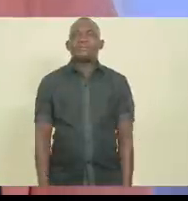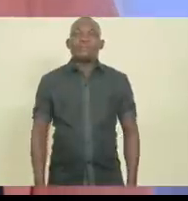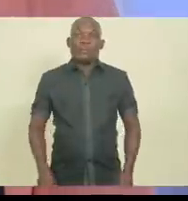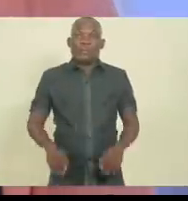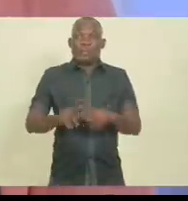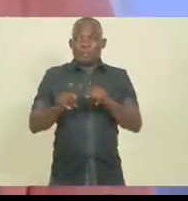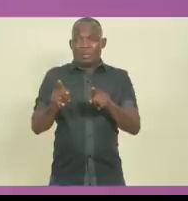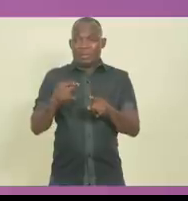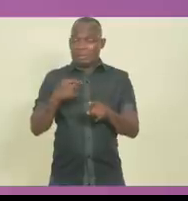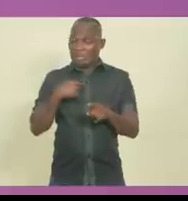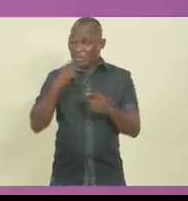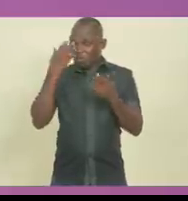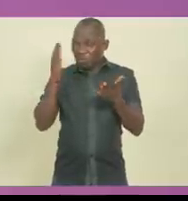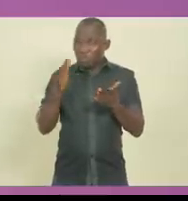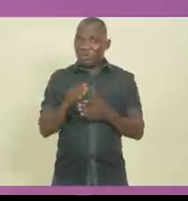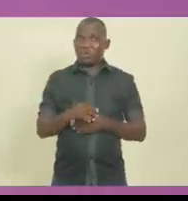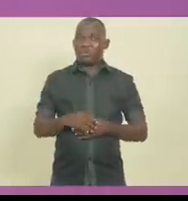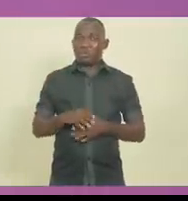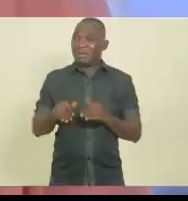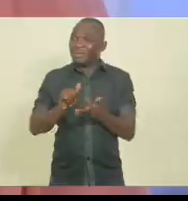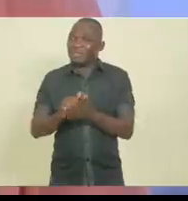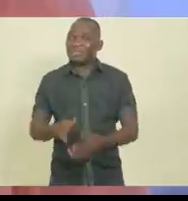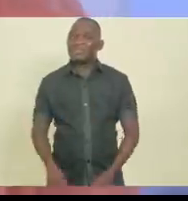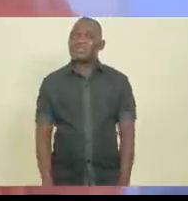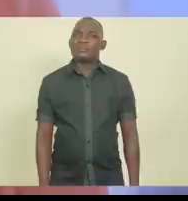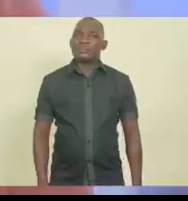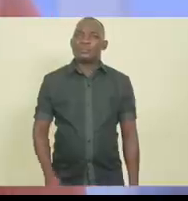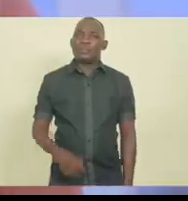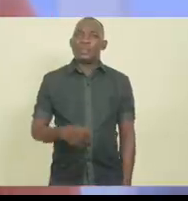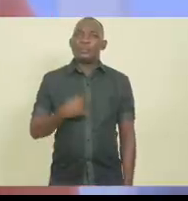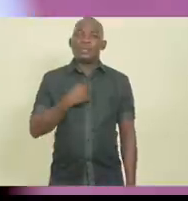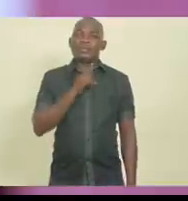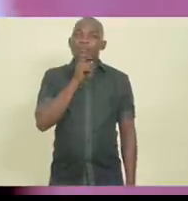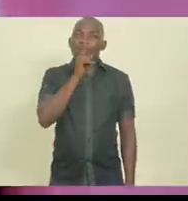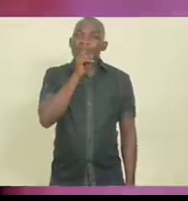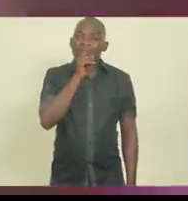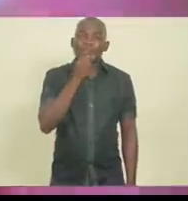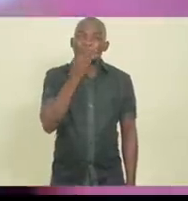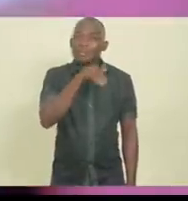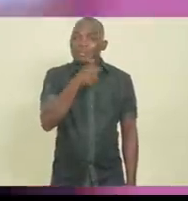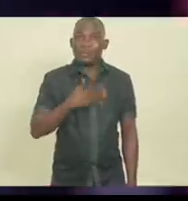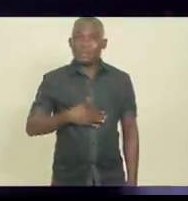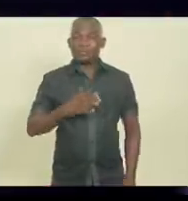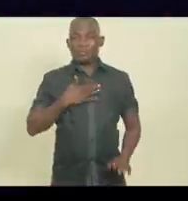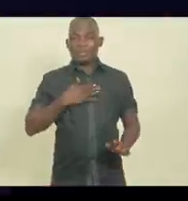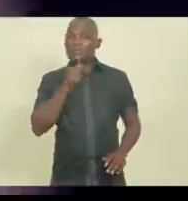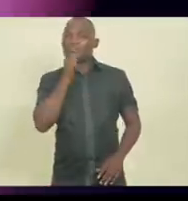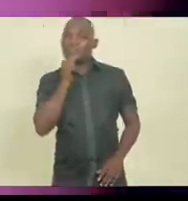But I don't know anything about this. I didn't tell you anything. Good.